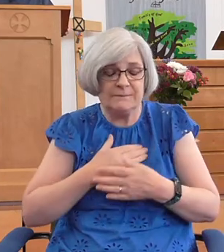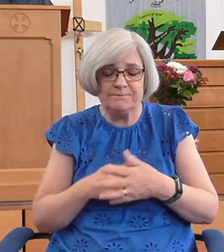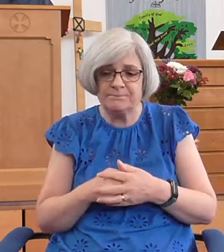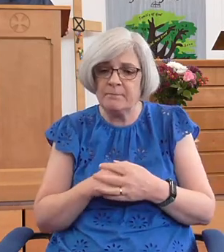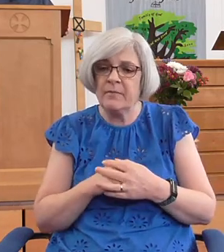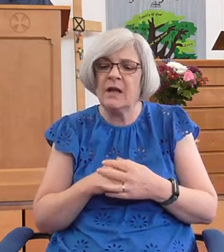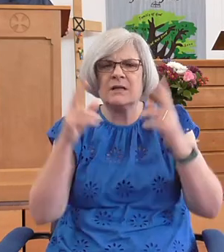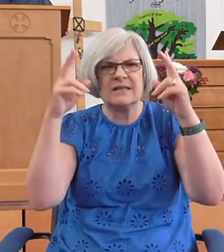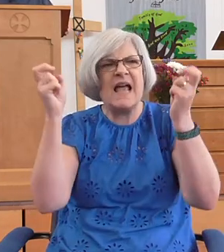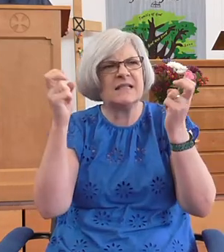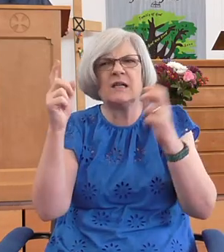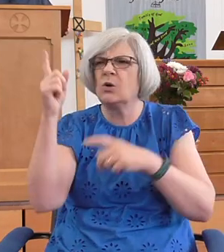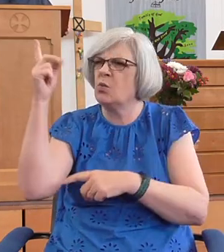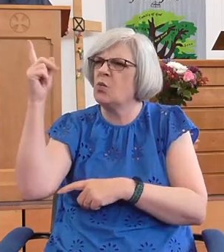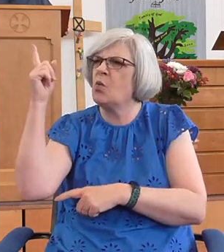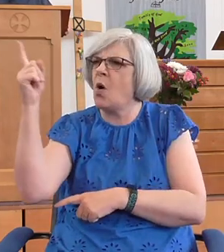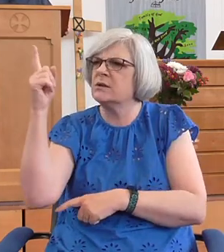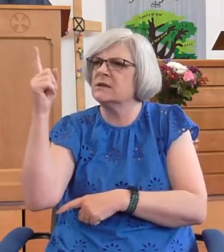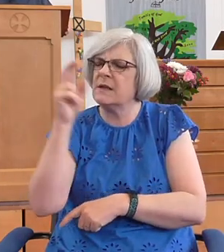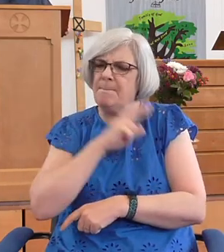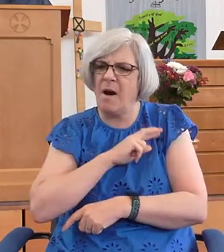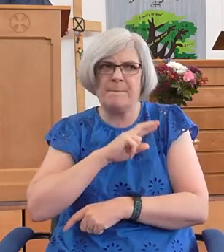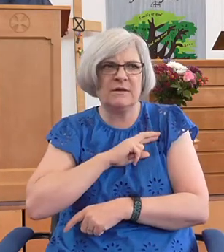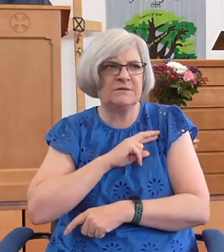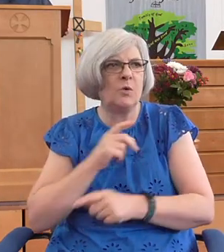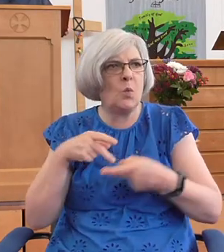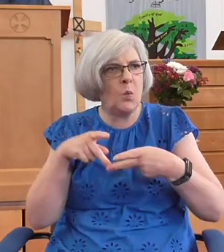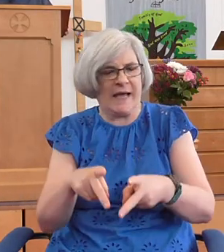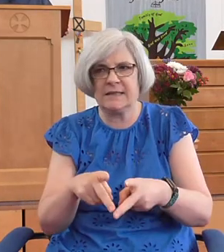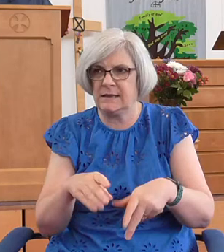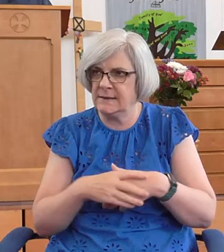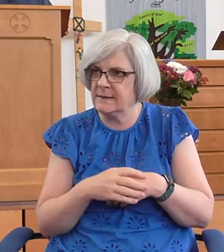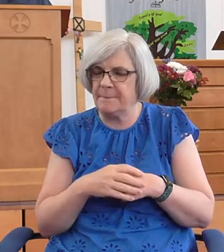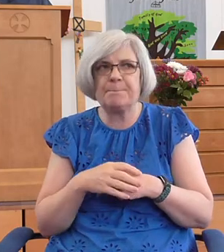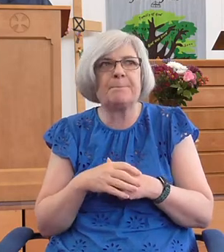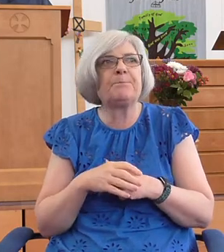the heading God's Purposeful Ways.